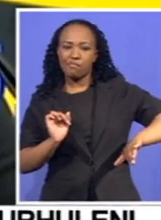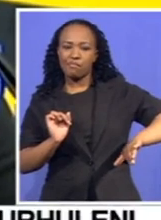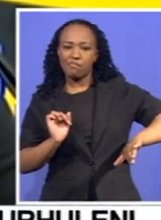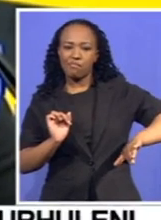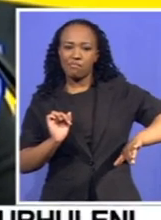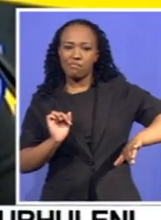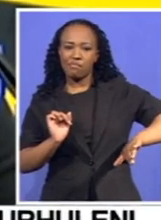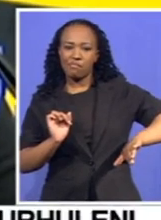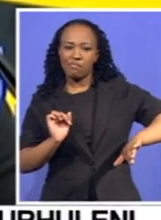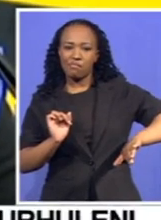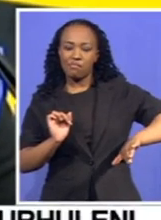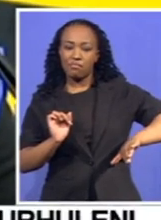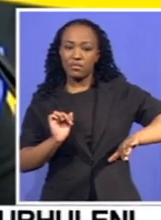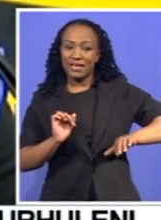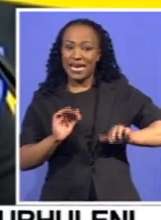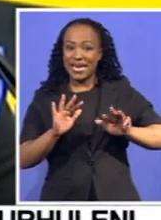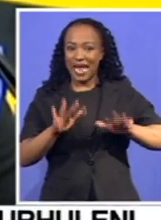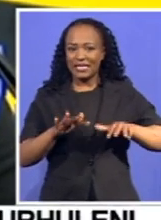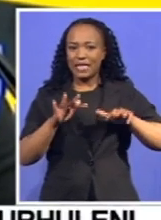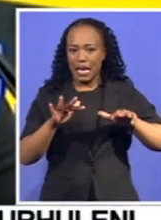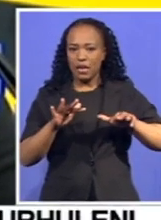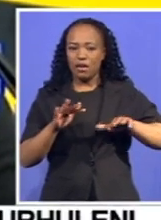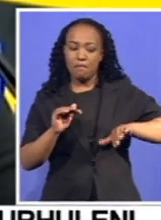So these are 19 votes, comrades.